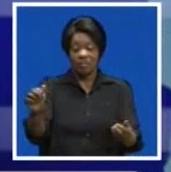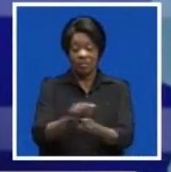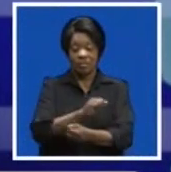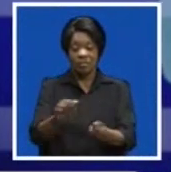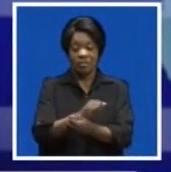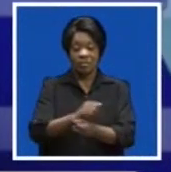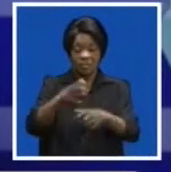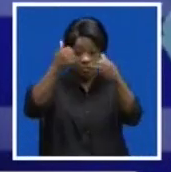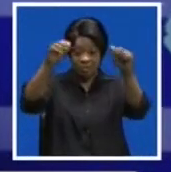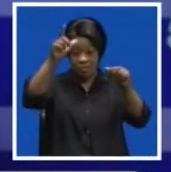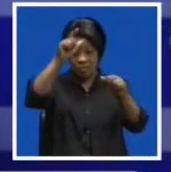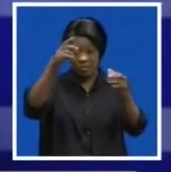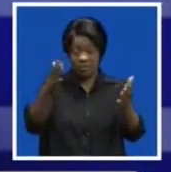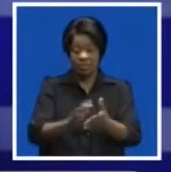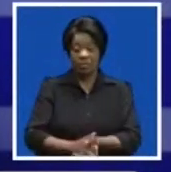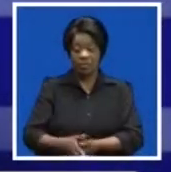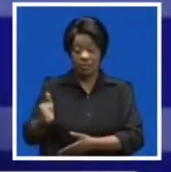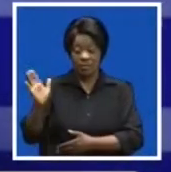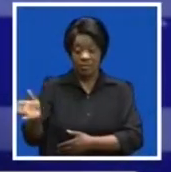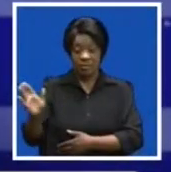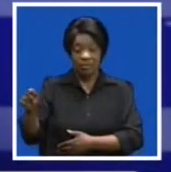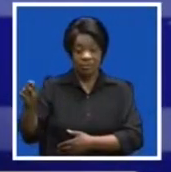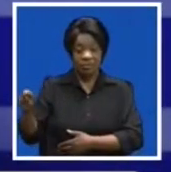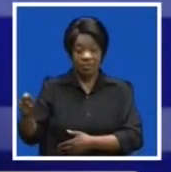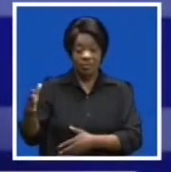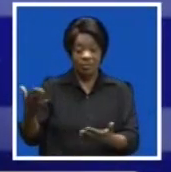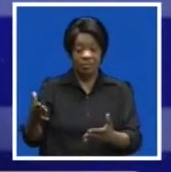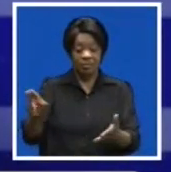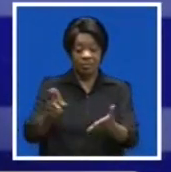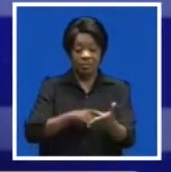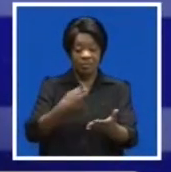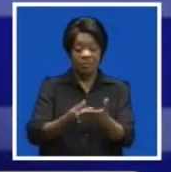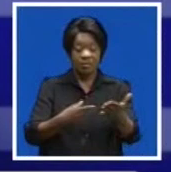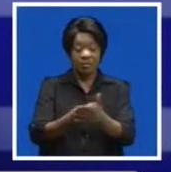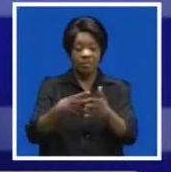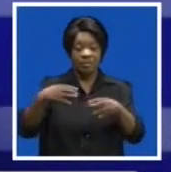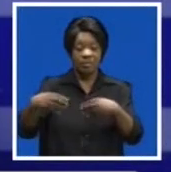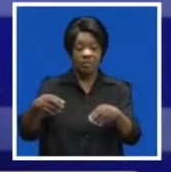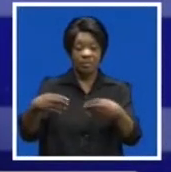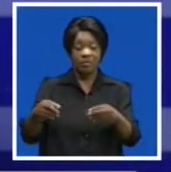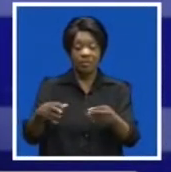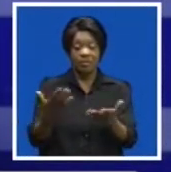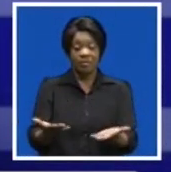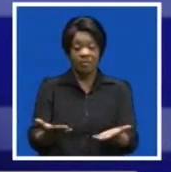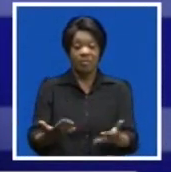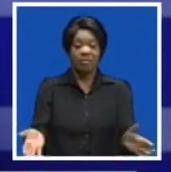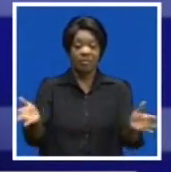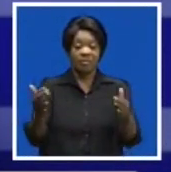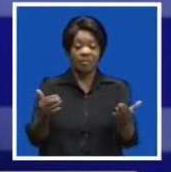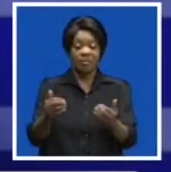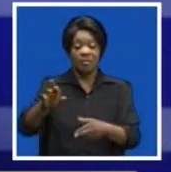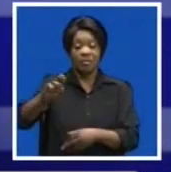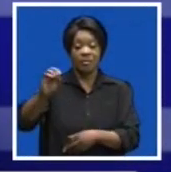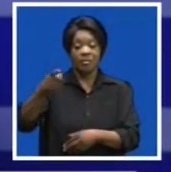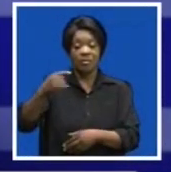state. He charged that part of the UPND propaganda strategy is to collapse the financial markets and trigger a regime